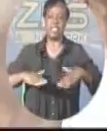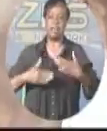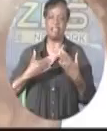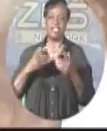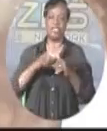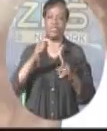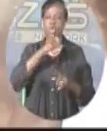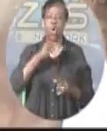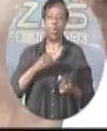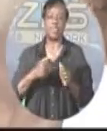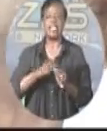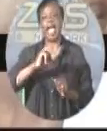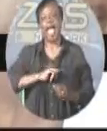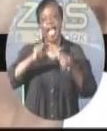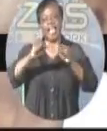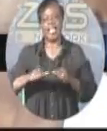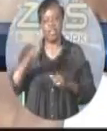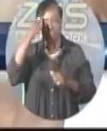life. I could remember